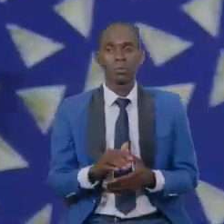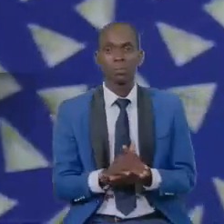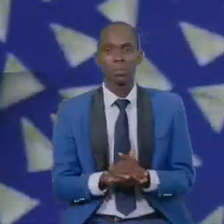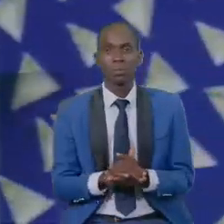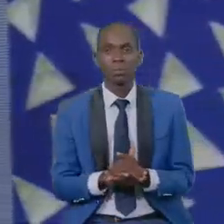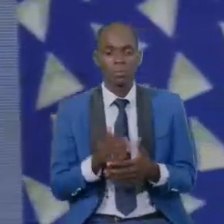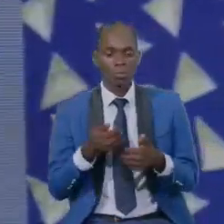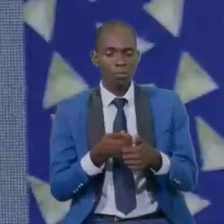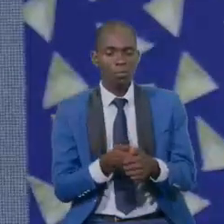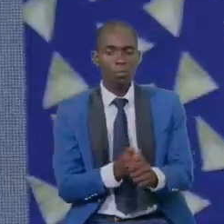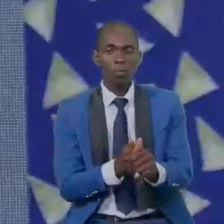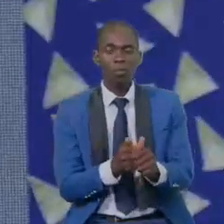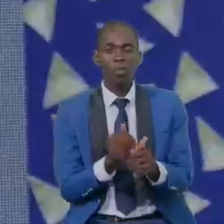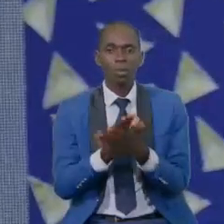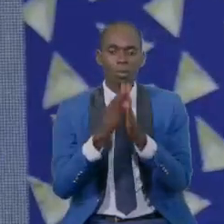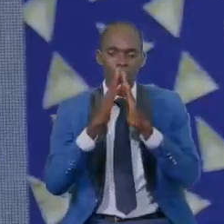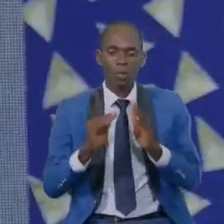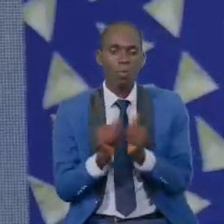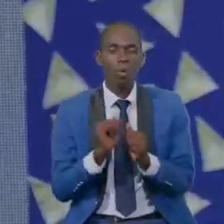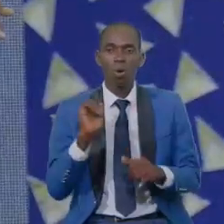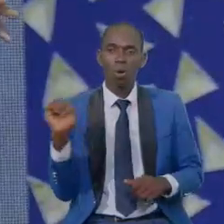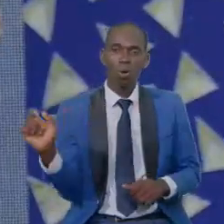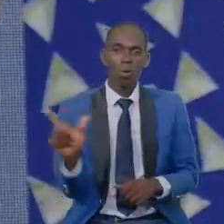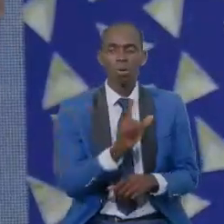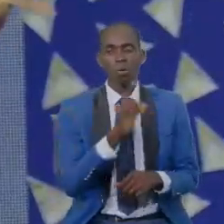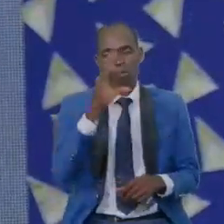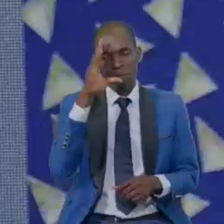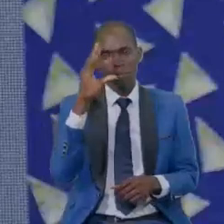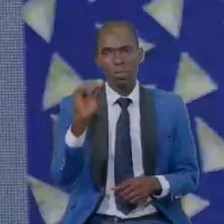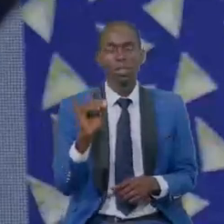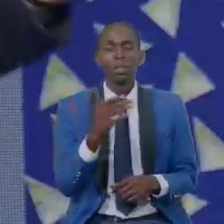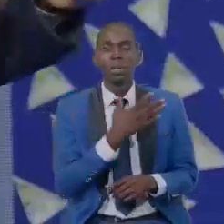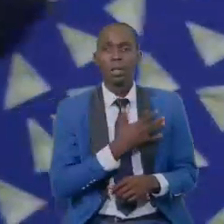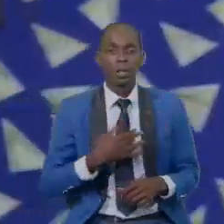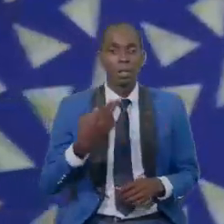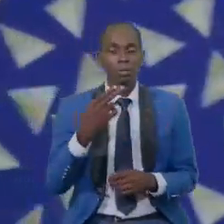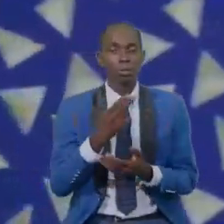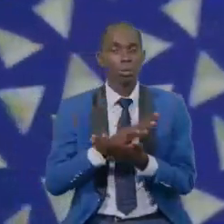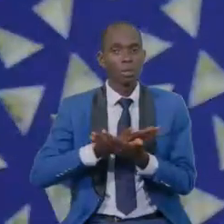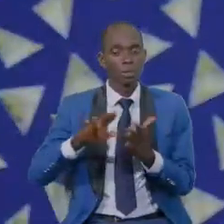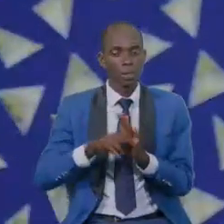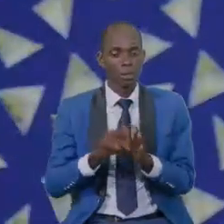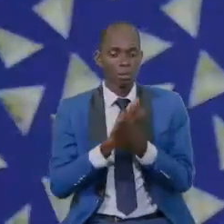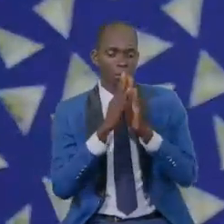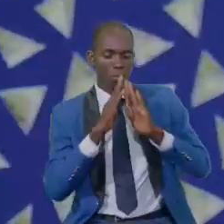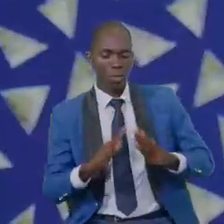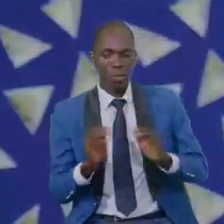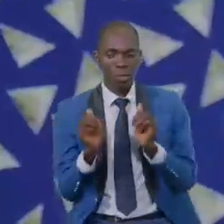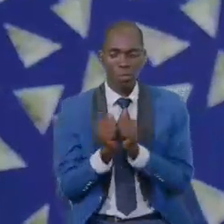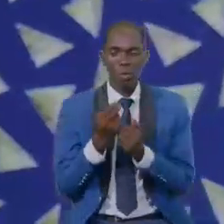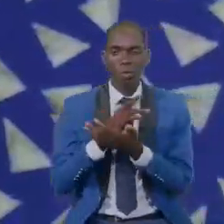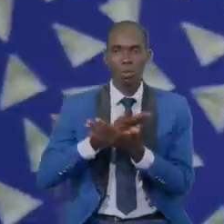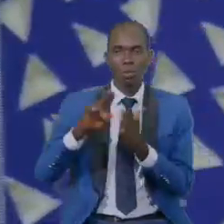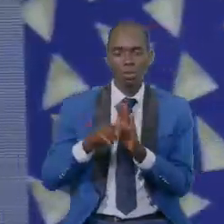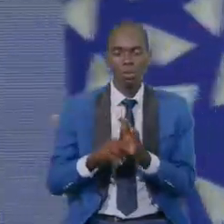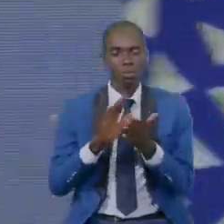Follow peace with all men. And holiness, peace, and holiness, peace, and